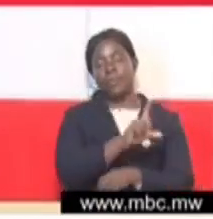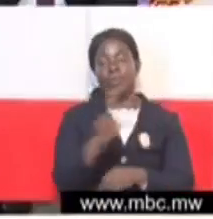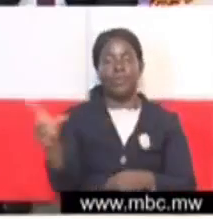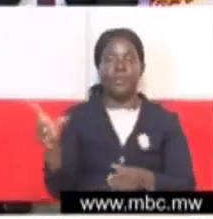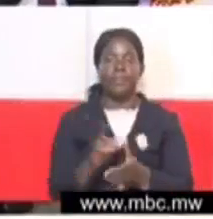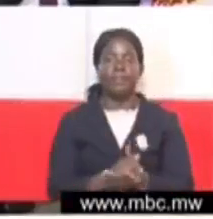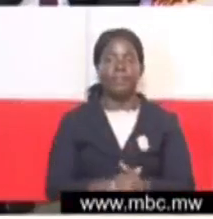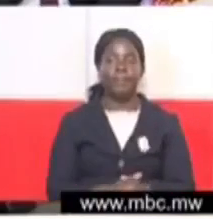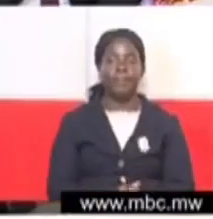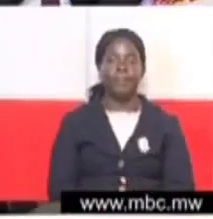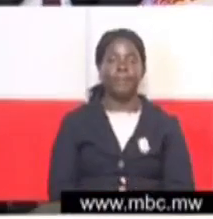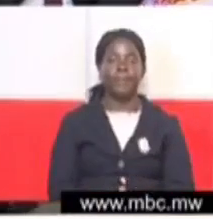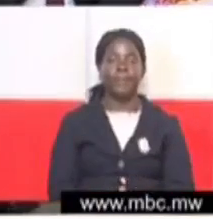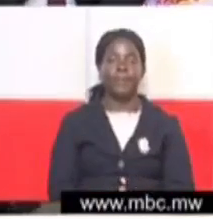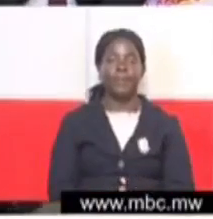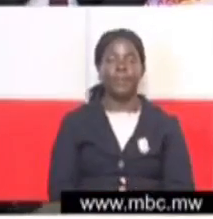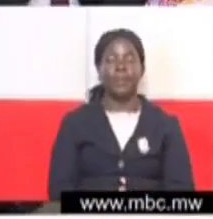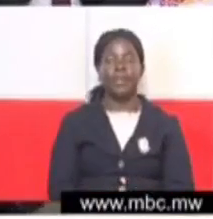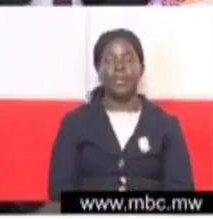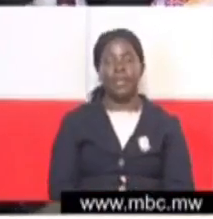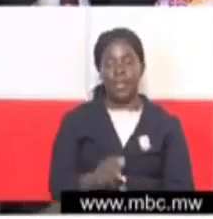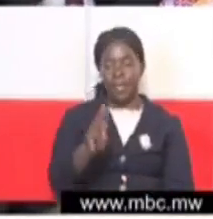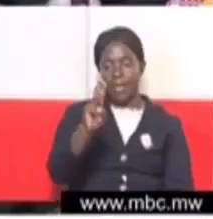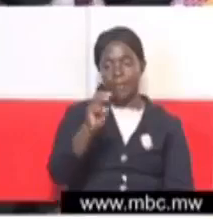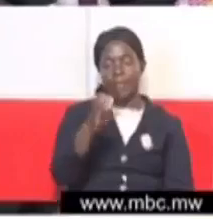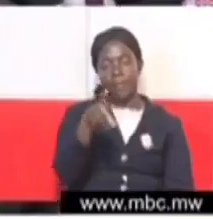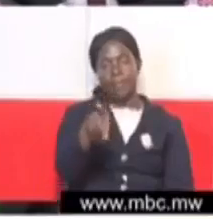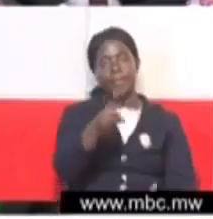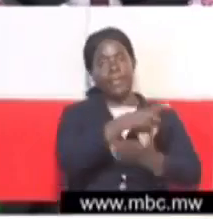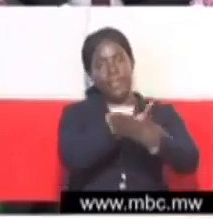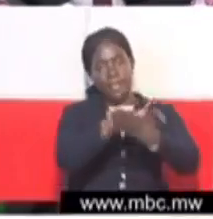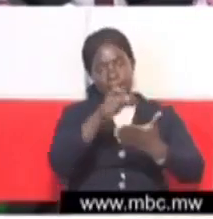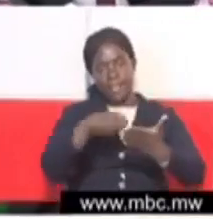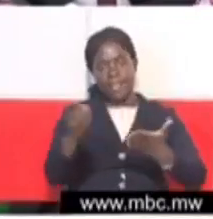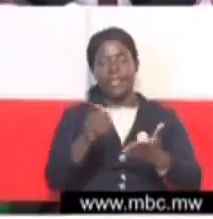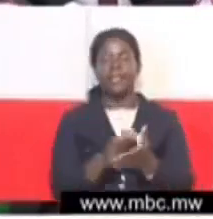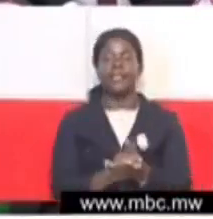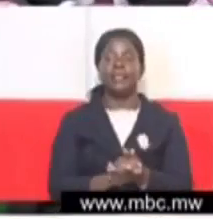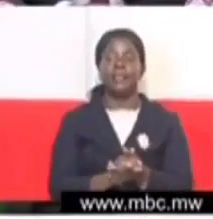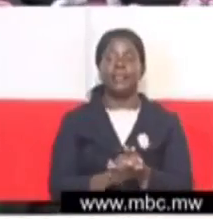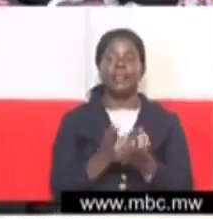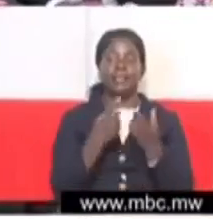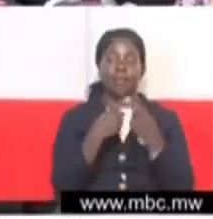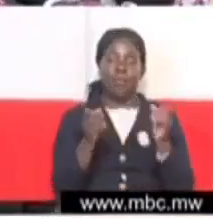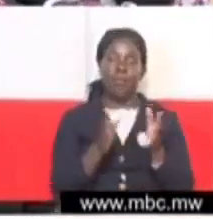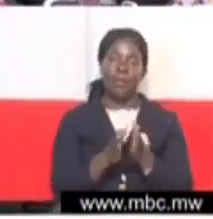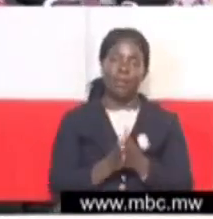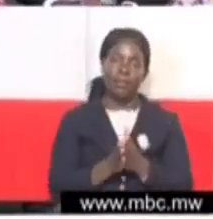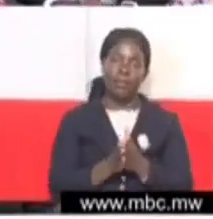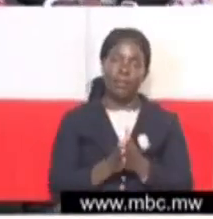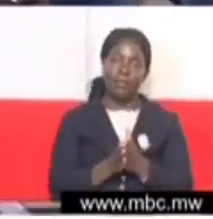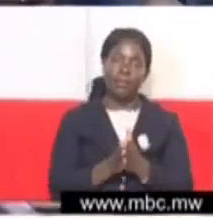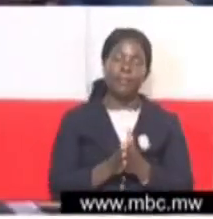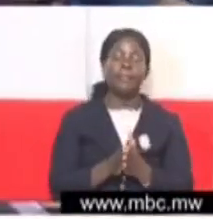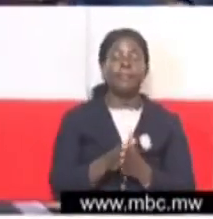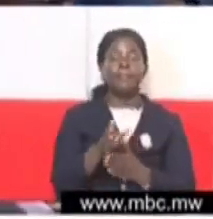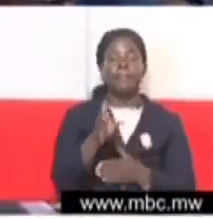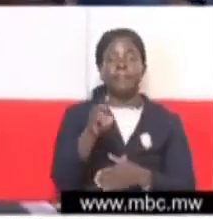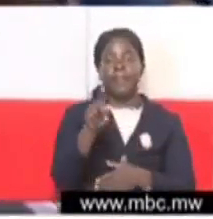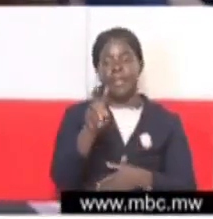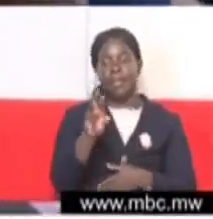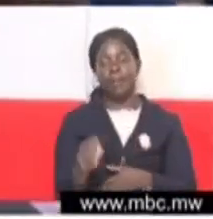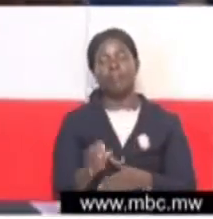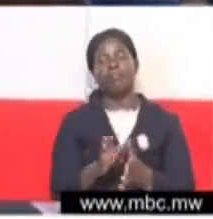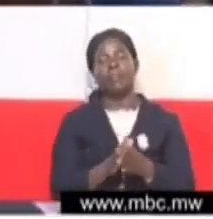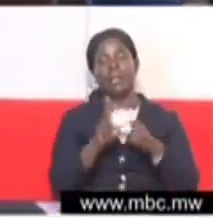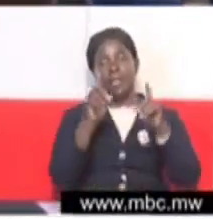reports. MCP Secretary General Richard Chimwendo Banda and the party's publicity secretary Jessie Kabwira were among those